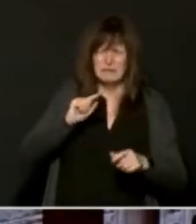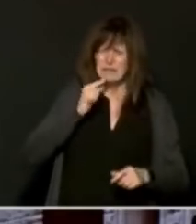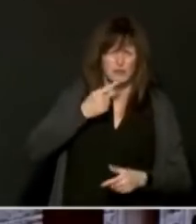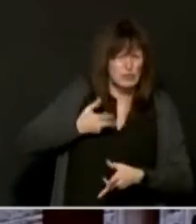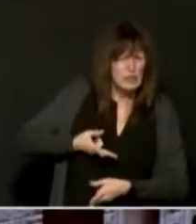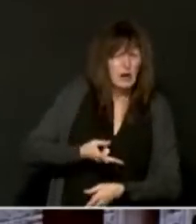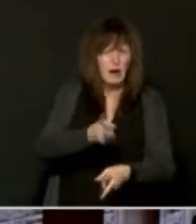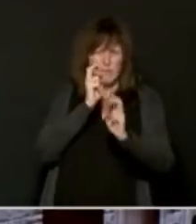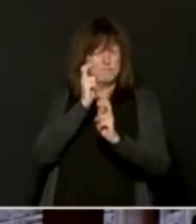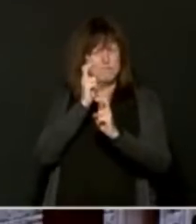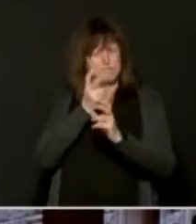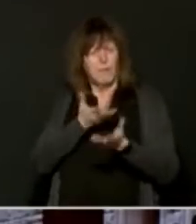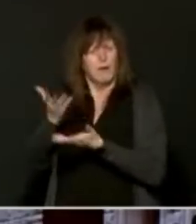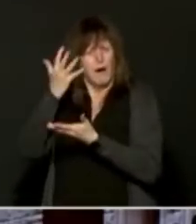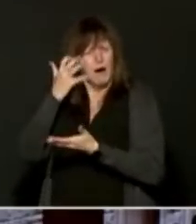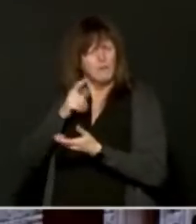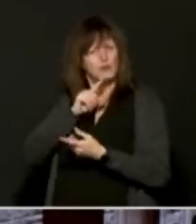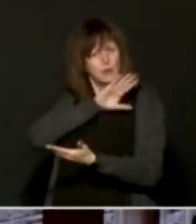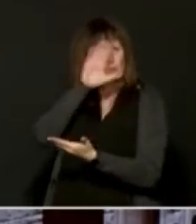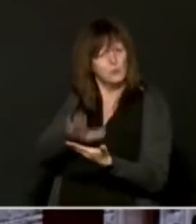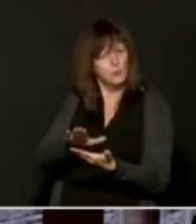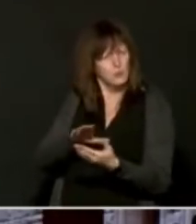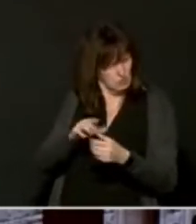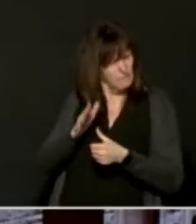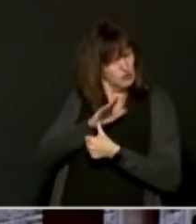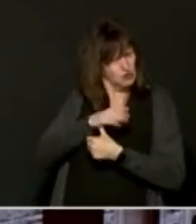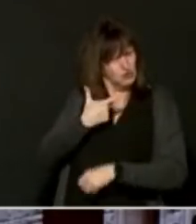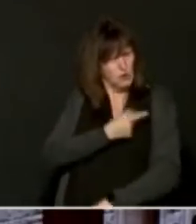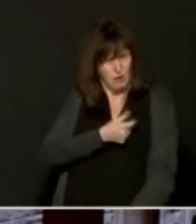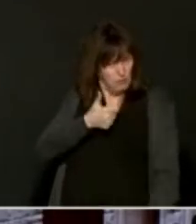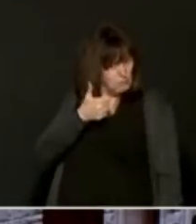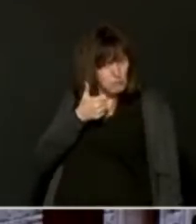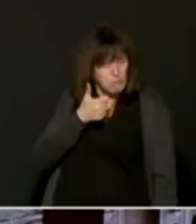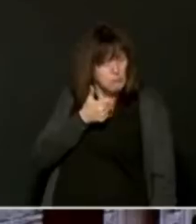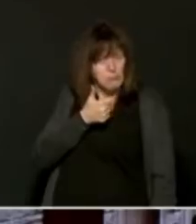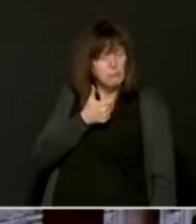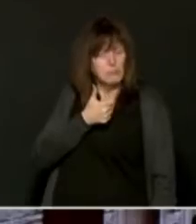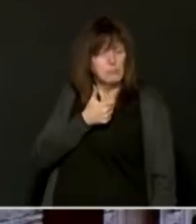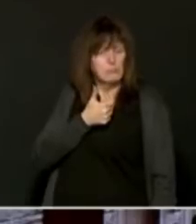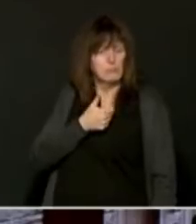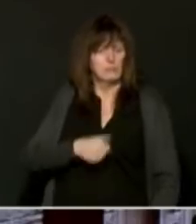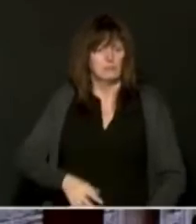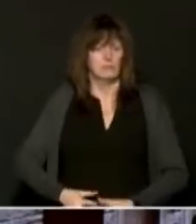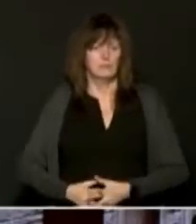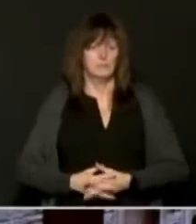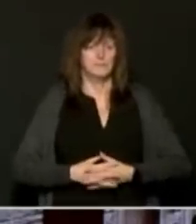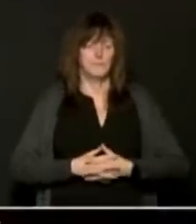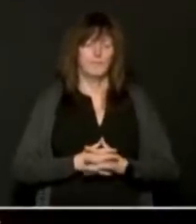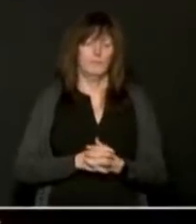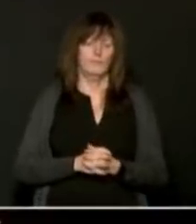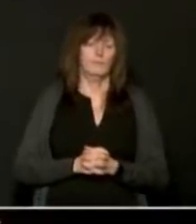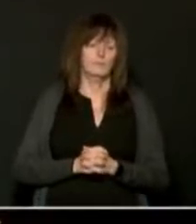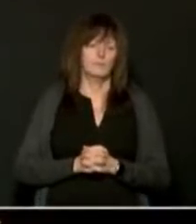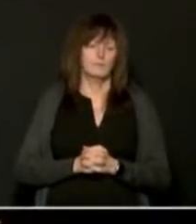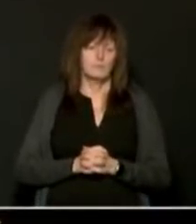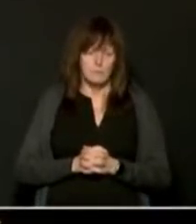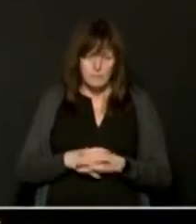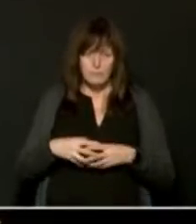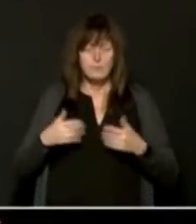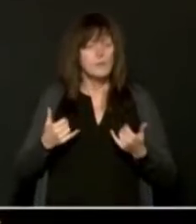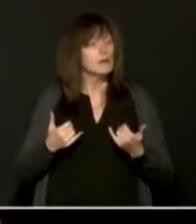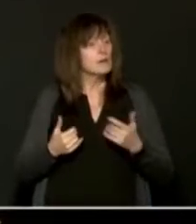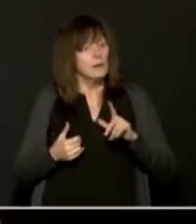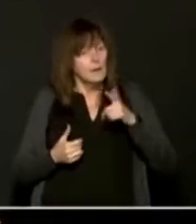91%, as Dr. Yaffe pointed out, after the first dose. Next question. Your